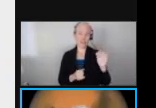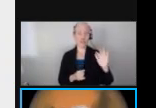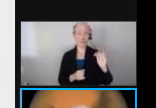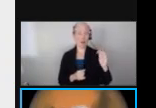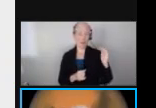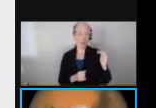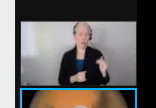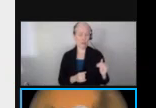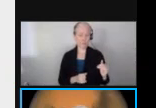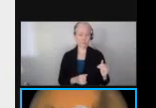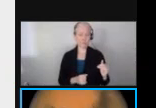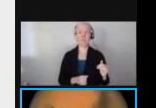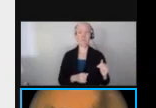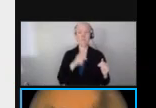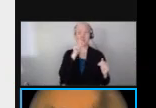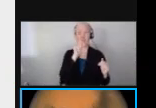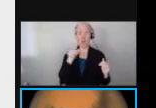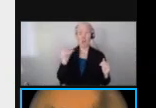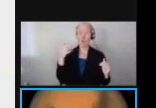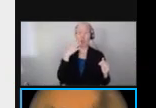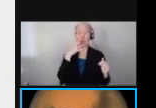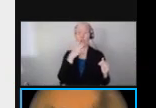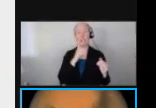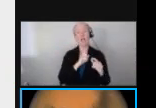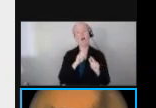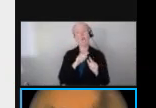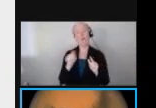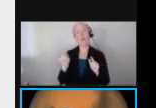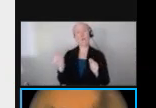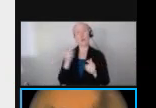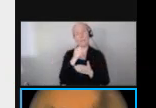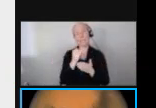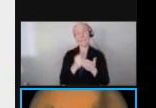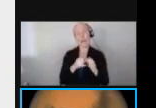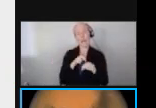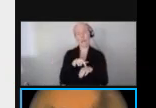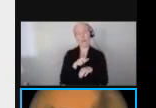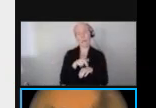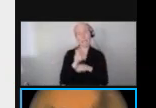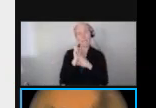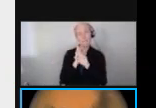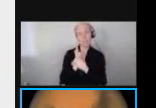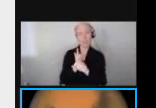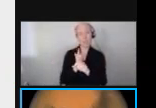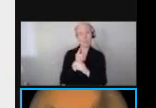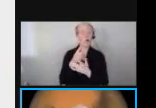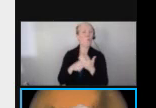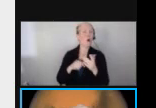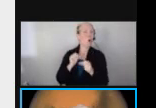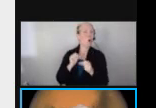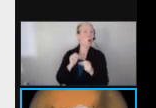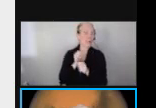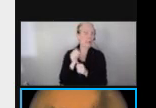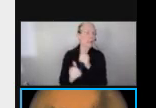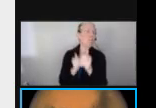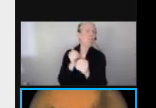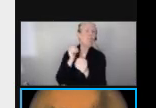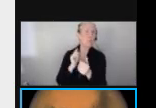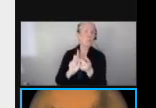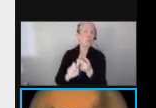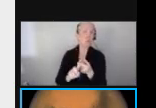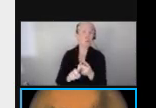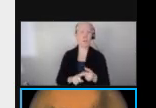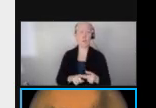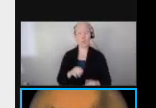colorful columns, they are the different design reference missions that we work towards. And so the one furthest on the left is low